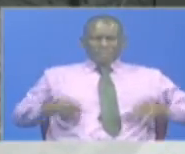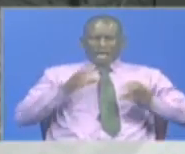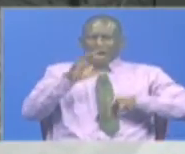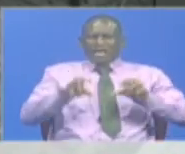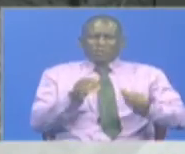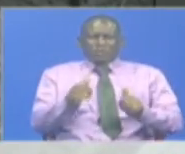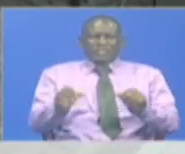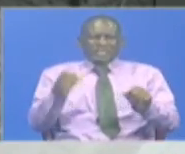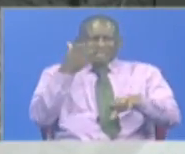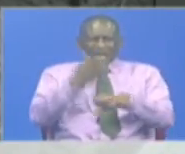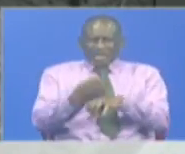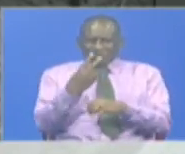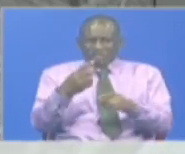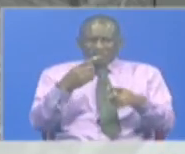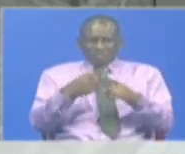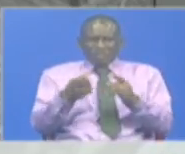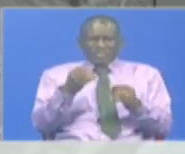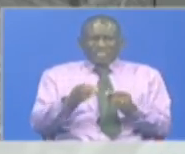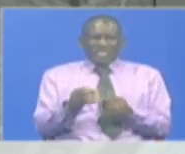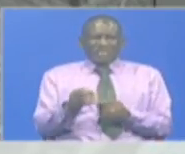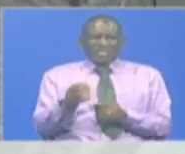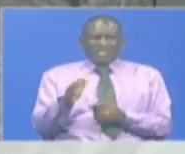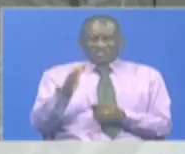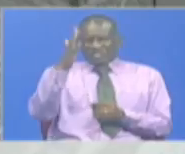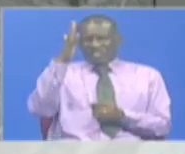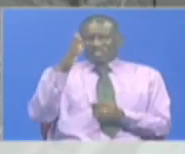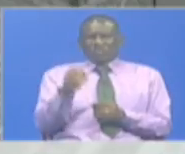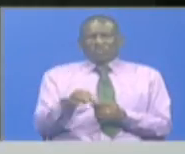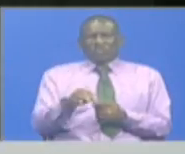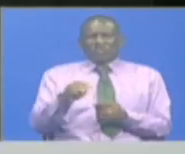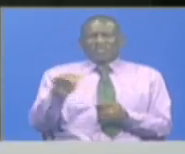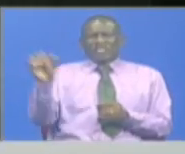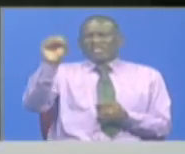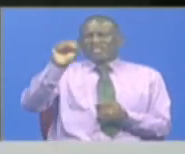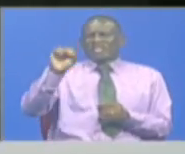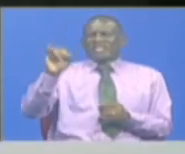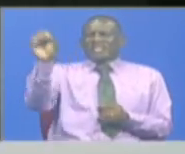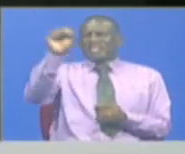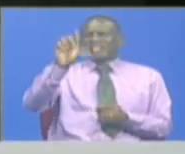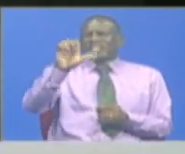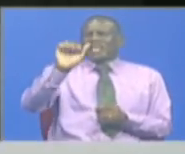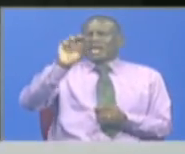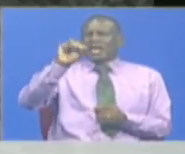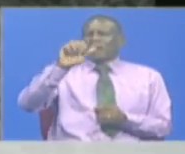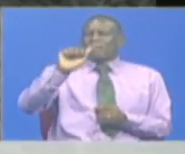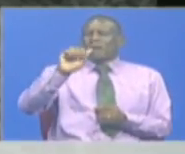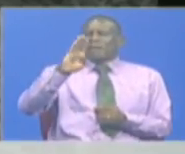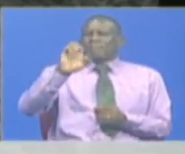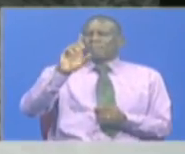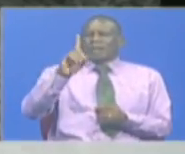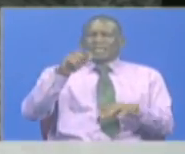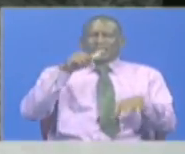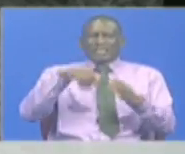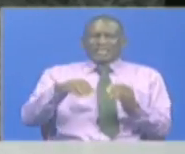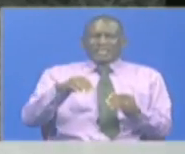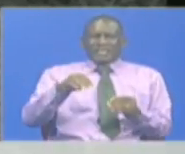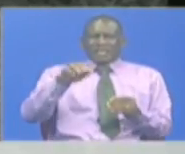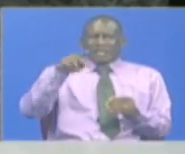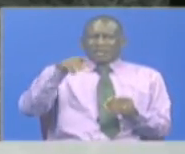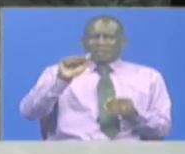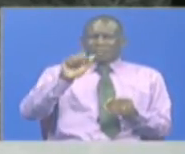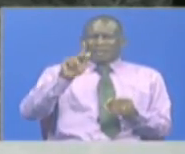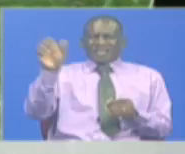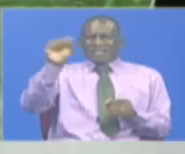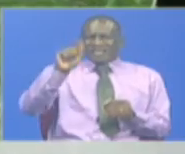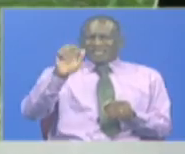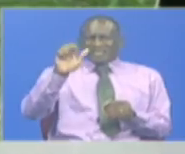see. But in the tree-covered hills of Islamabad in Pakistan, the leopards, jackals and other creatures have